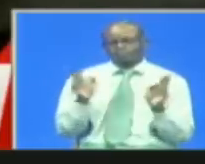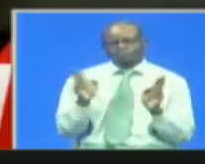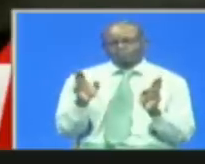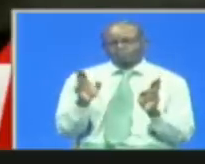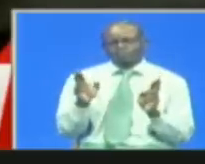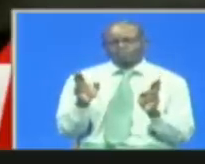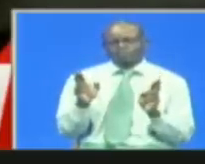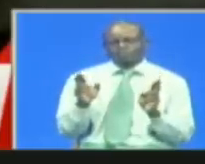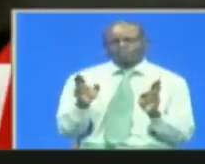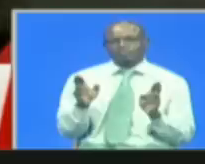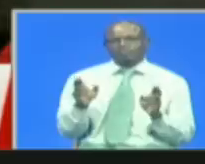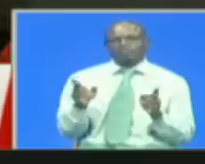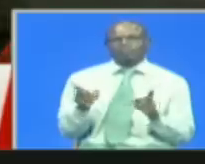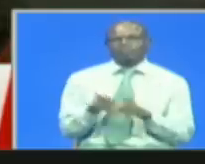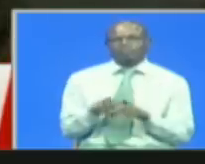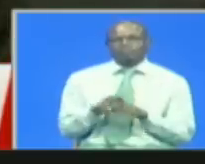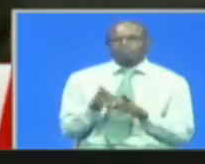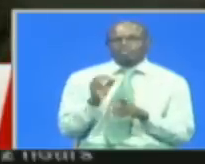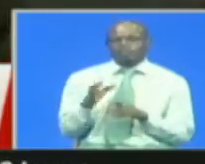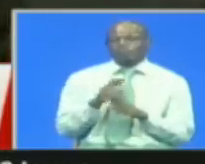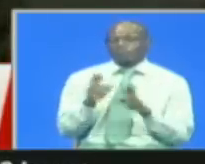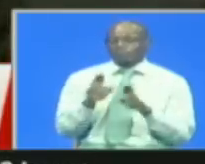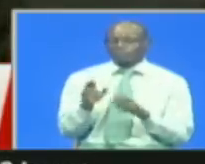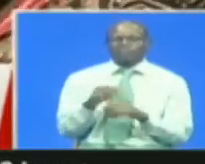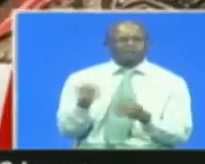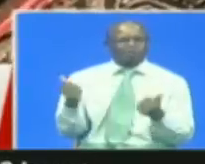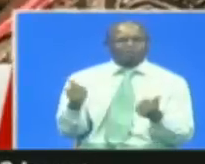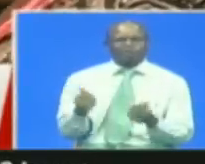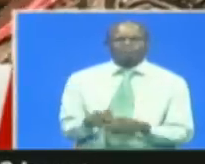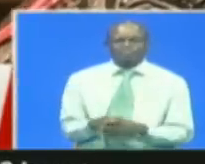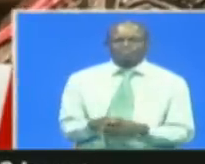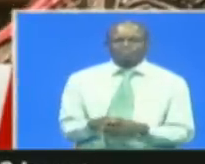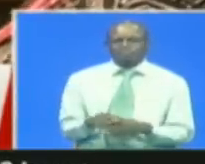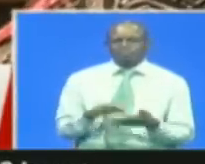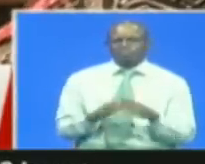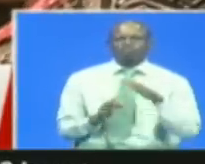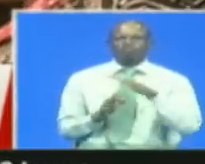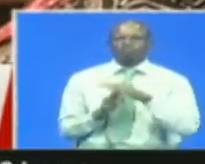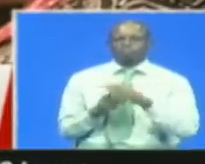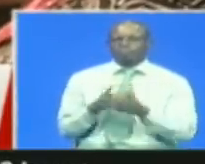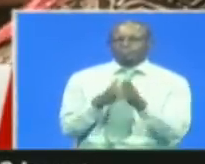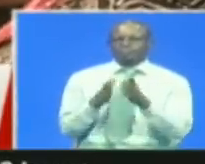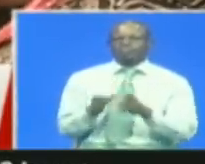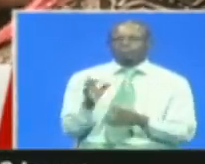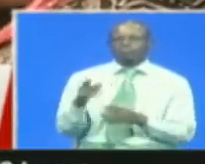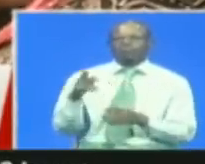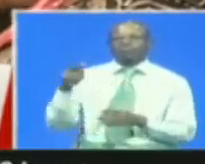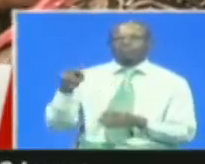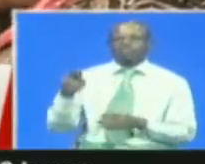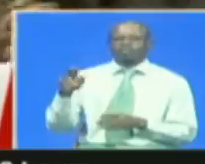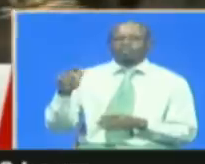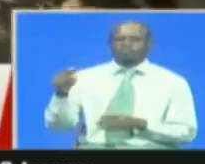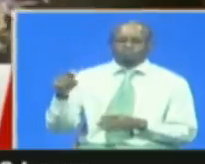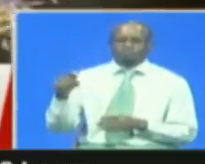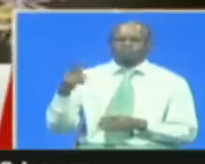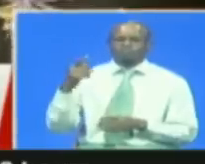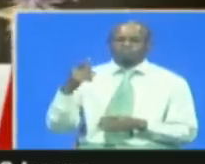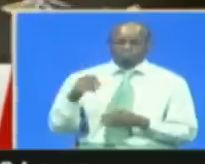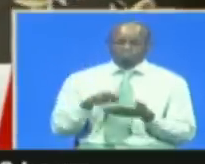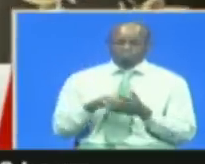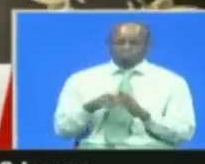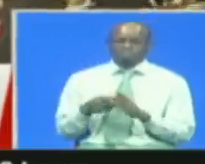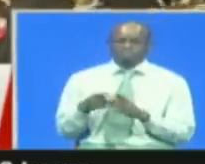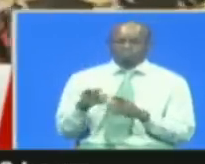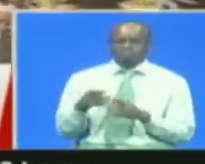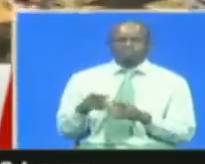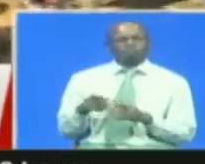to go the full length, if you are ready. The top leadership of the Kenya National Union of Teachers stands by its